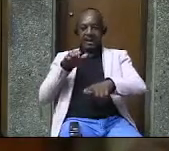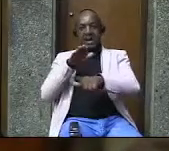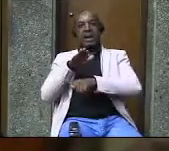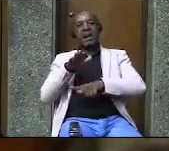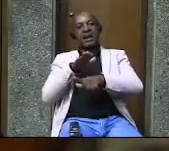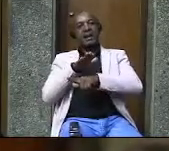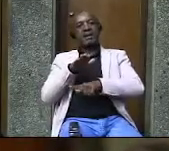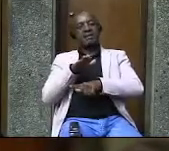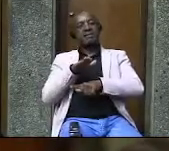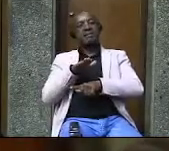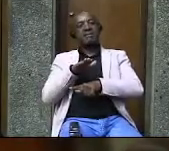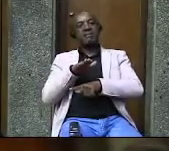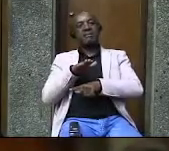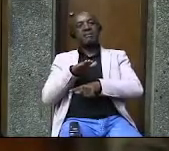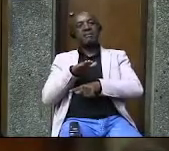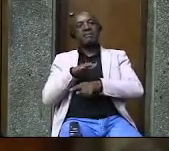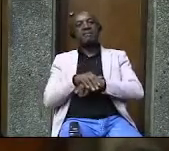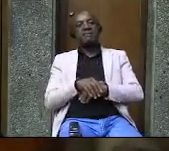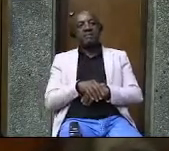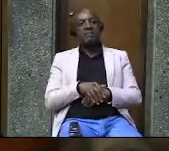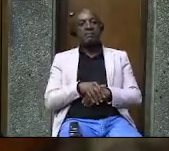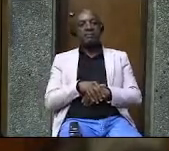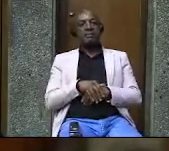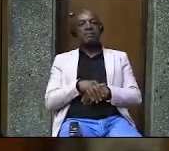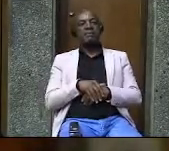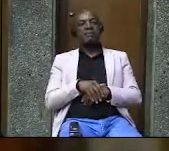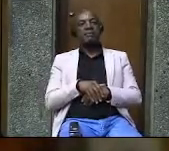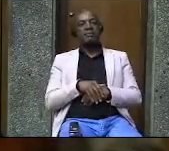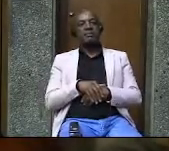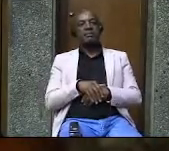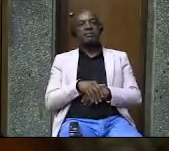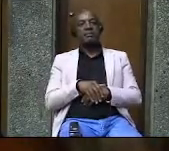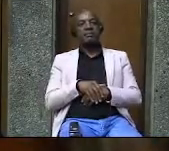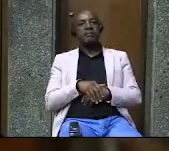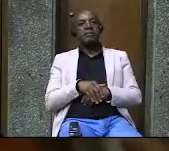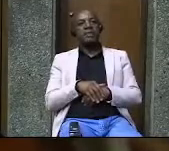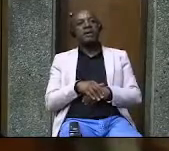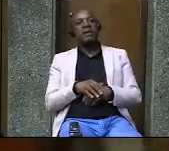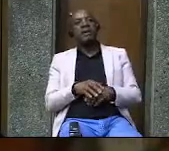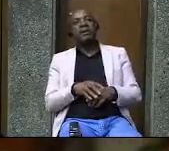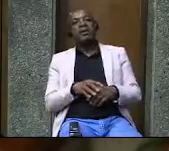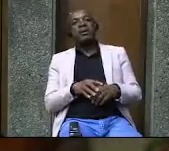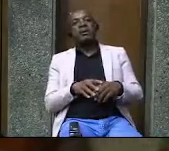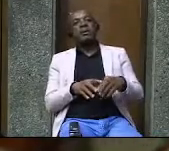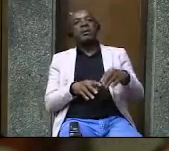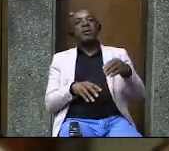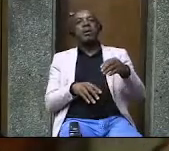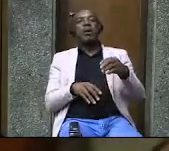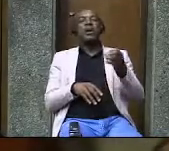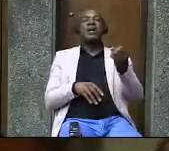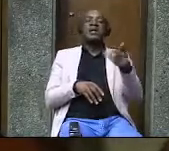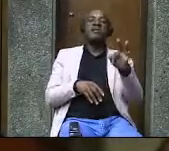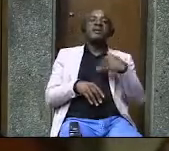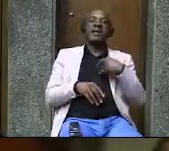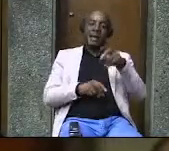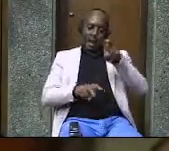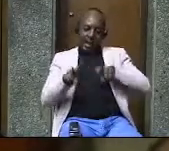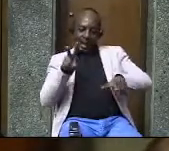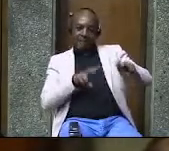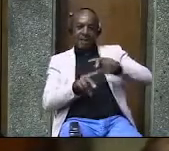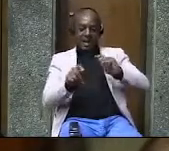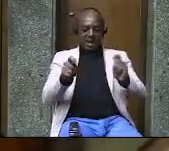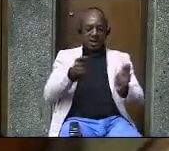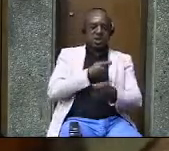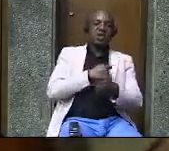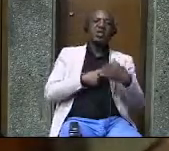Constitution. Despite a number of a positive changes, I know it was engaged, it's not a new thing, it came